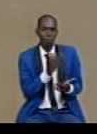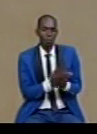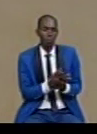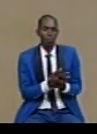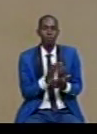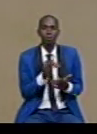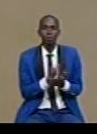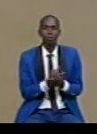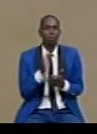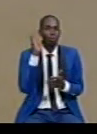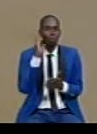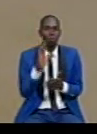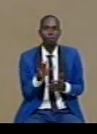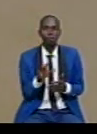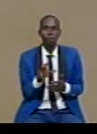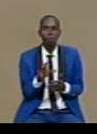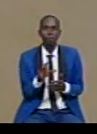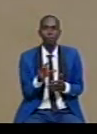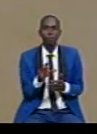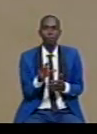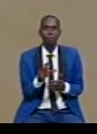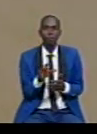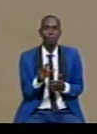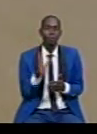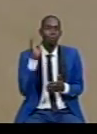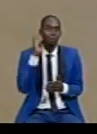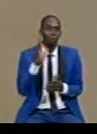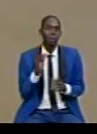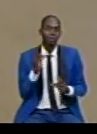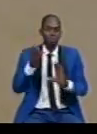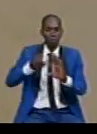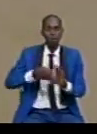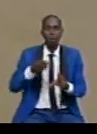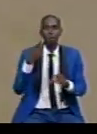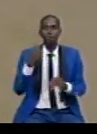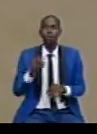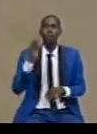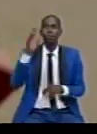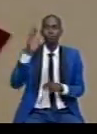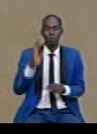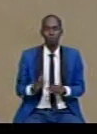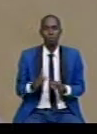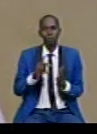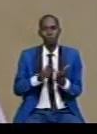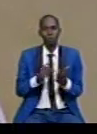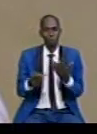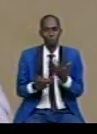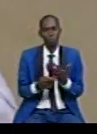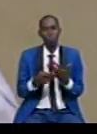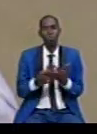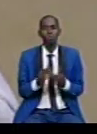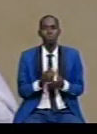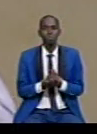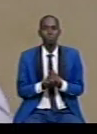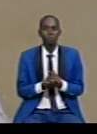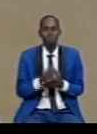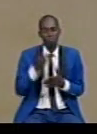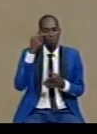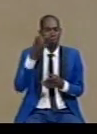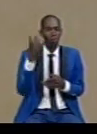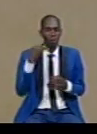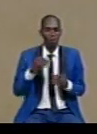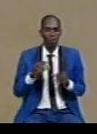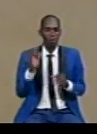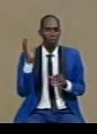participate in the pastor's prayer, because already the pastor was on. We're listening to the message online while the vehicle was